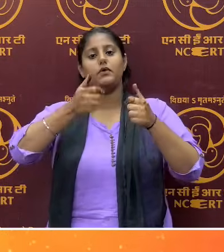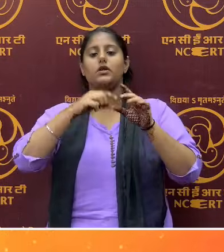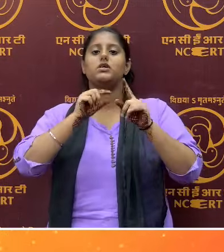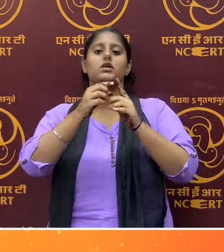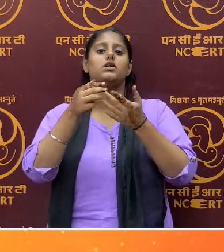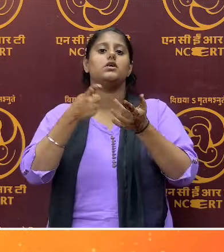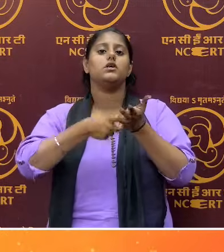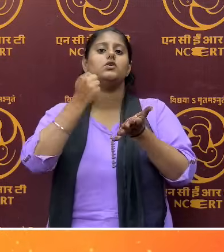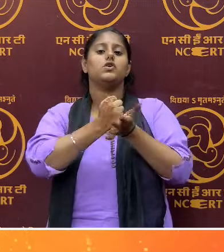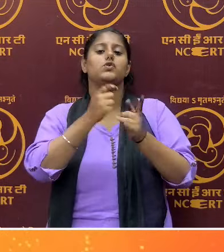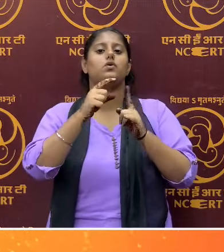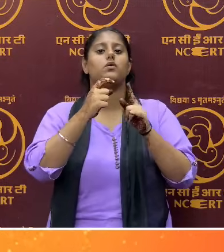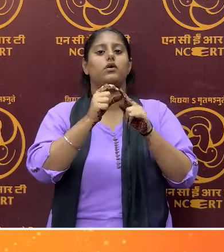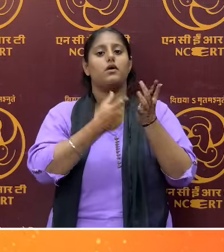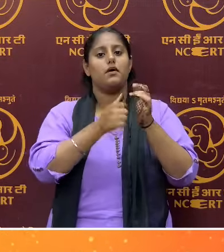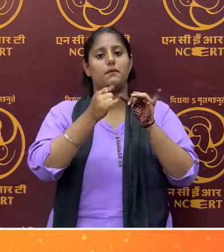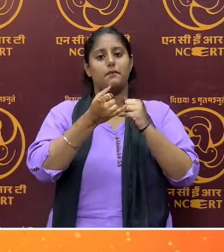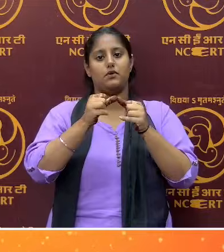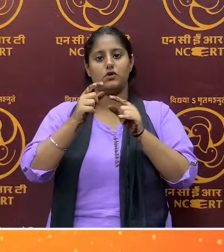teacher on the PRASHAST.